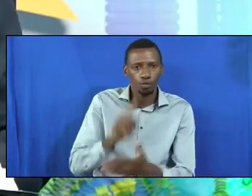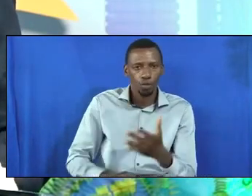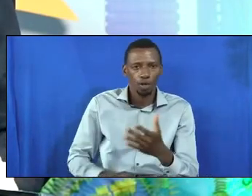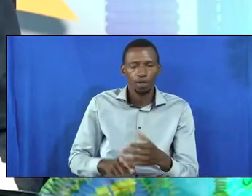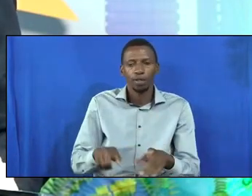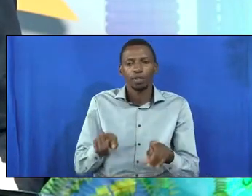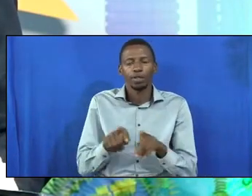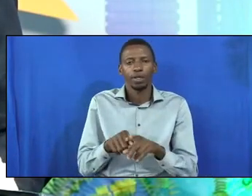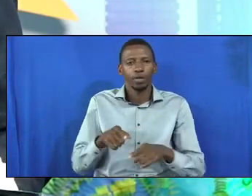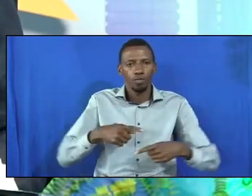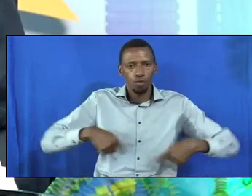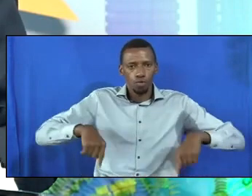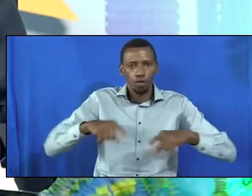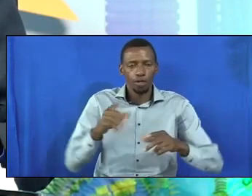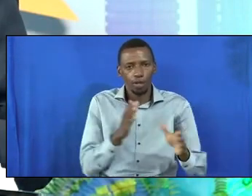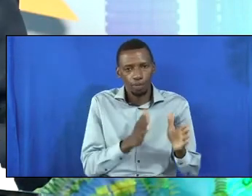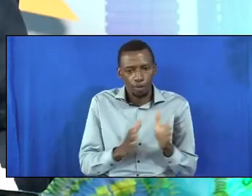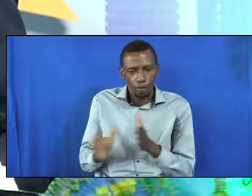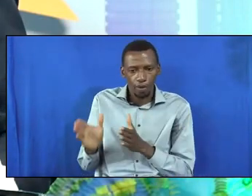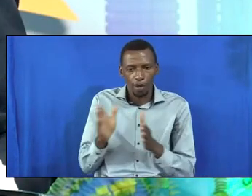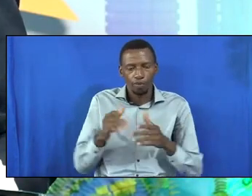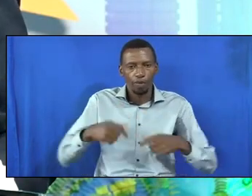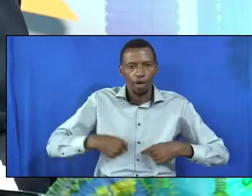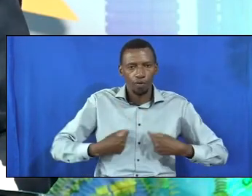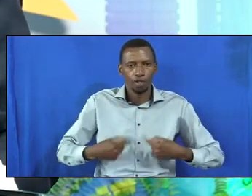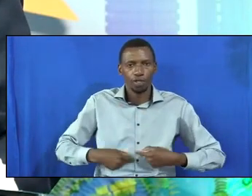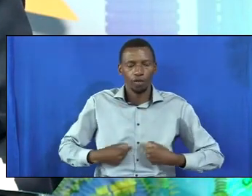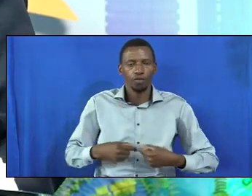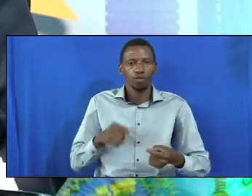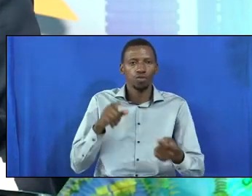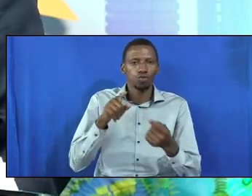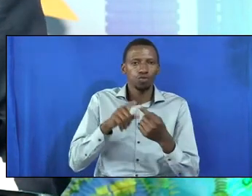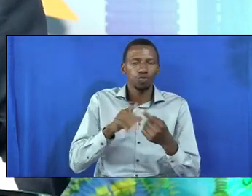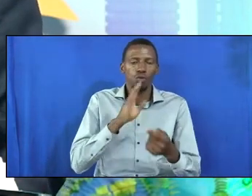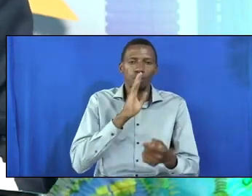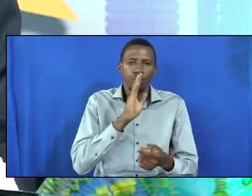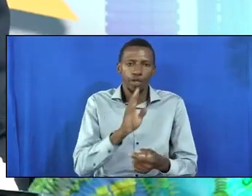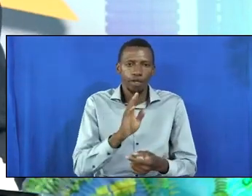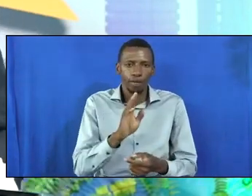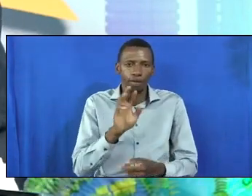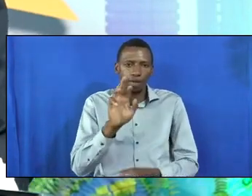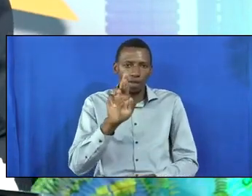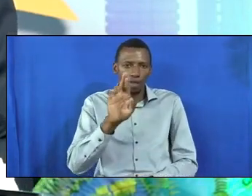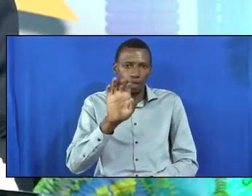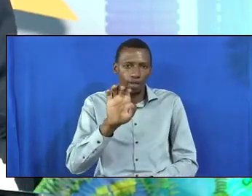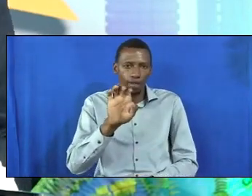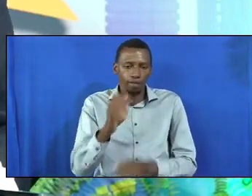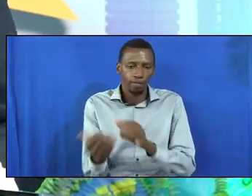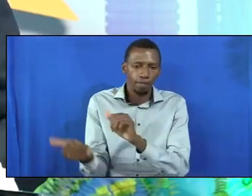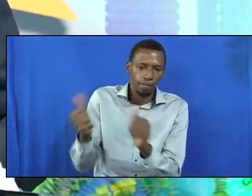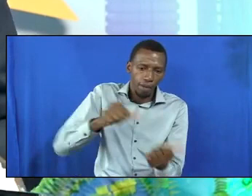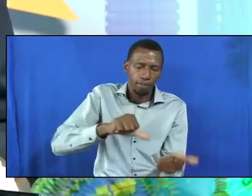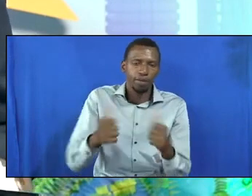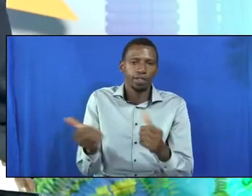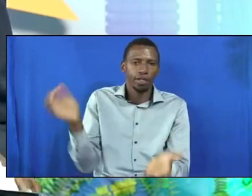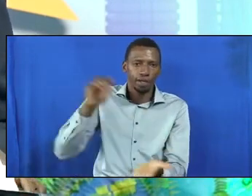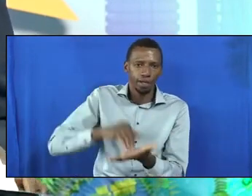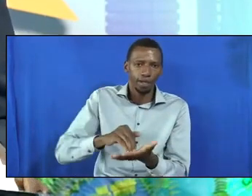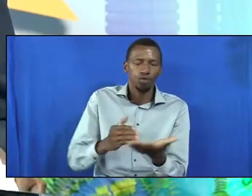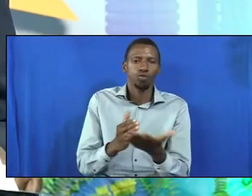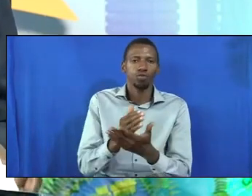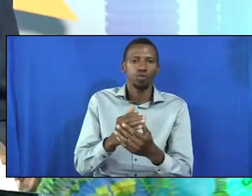we also prepare to be rebaptized by the power of the Holy Spirit. Already I can